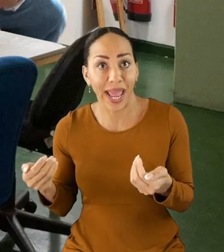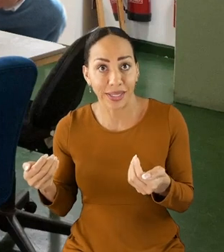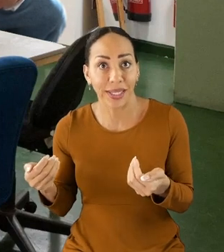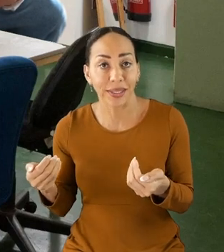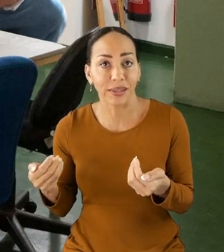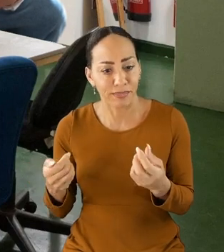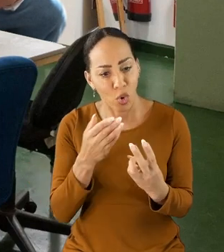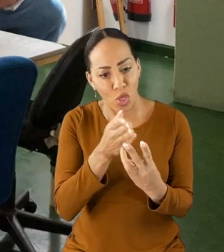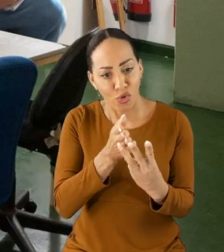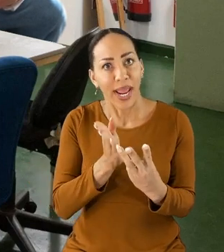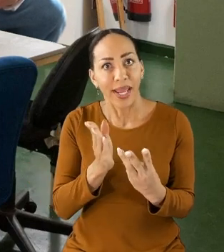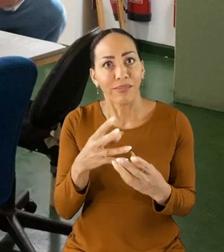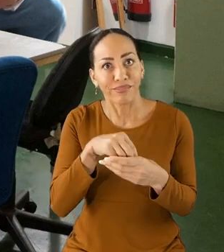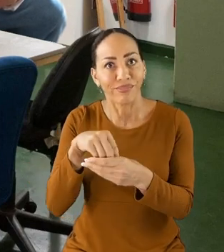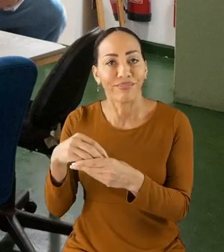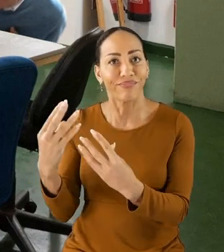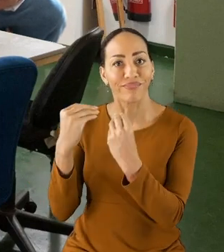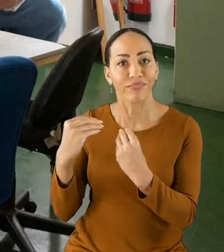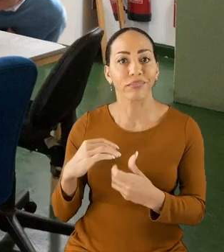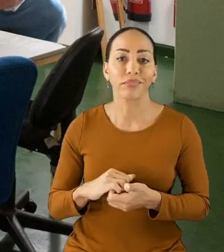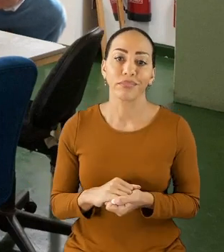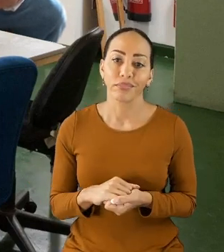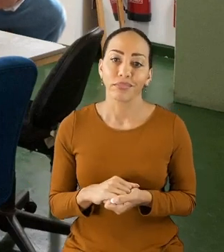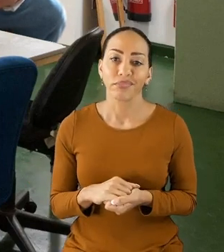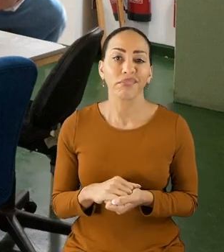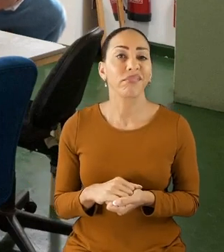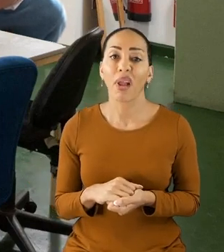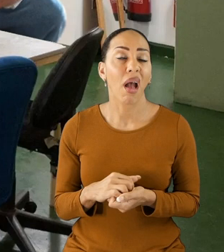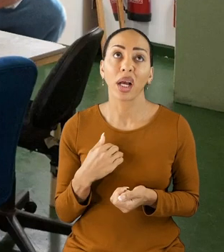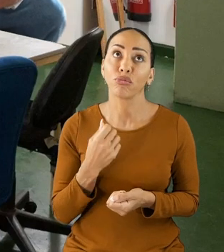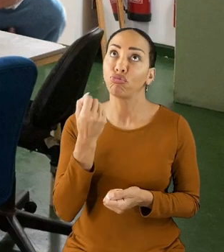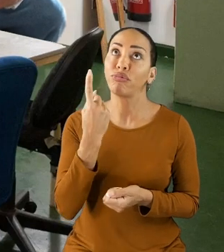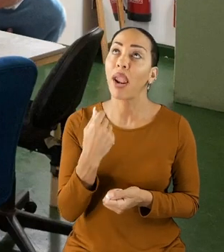private and mainstream, and segregation. So,